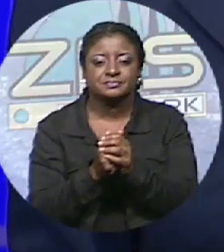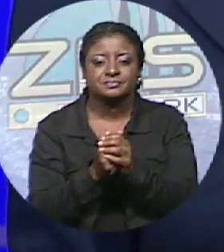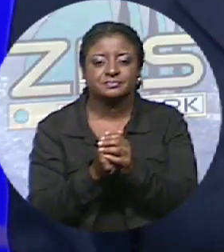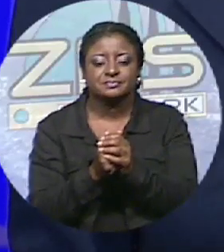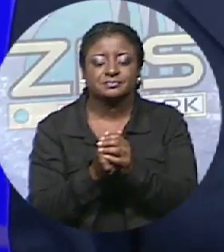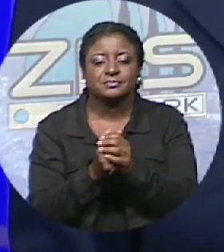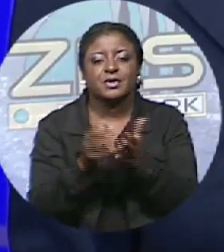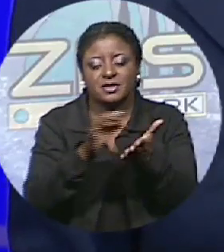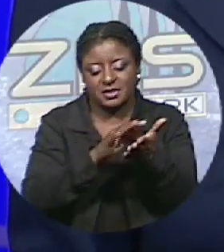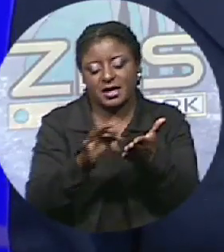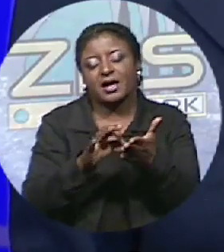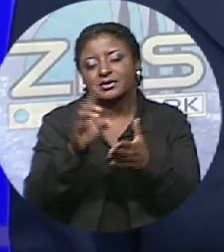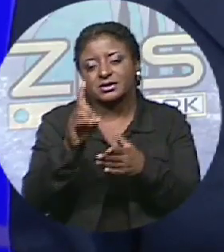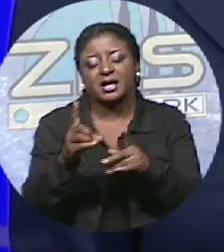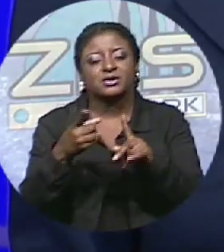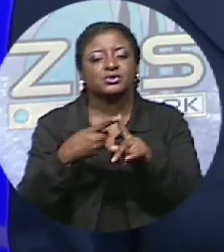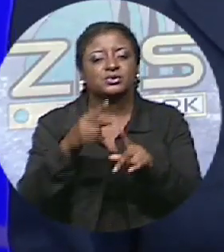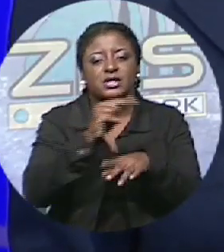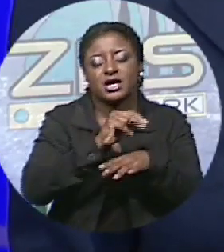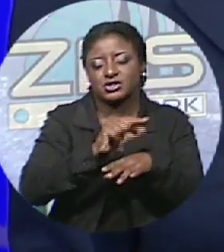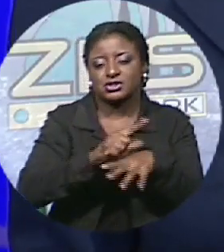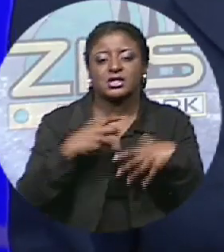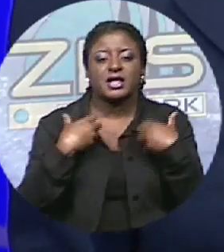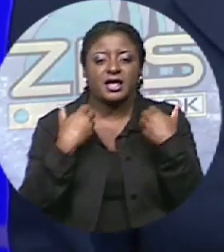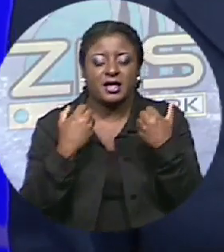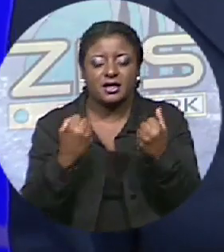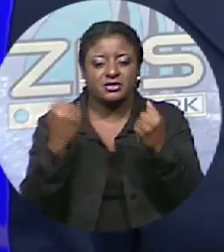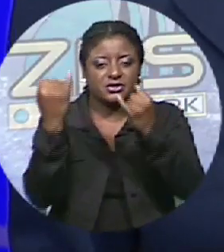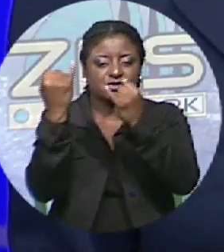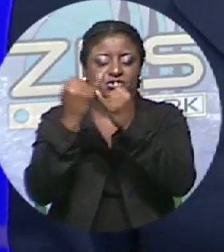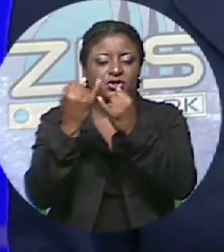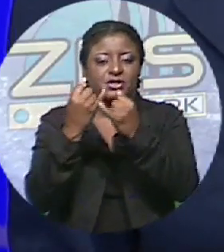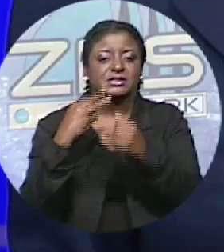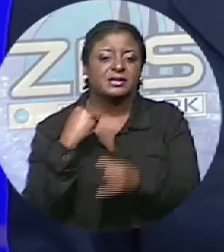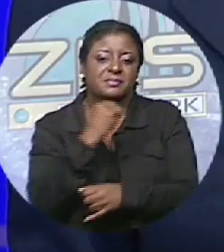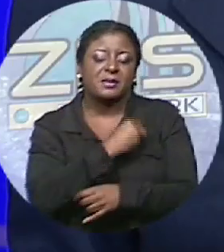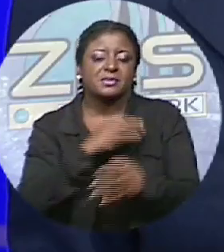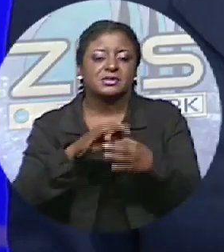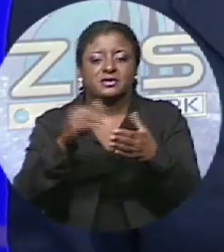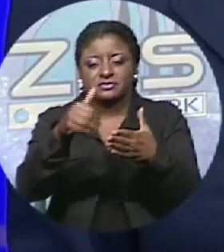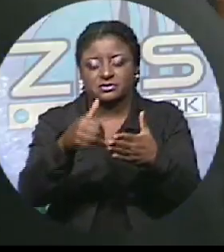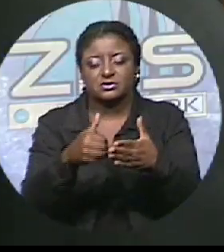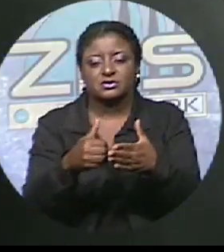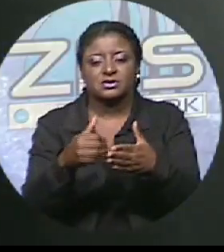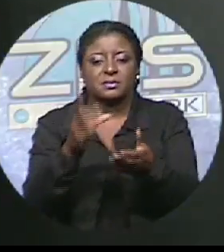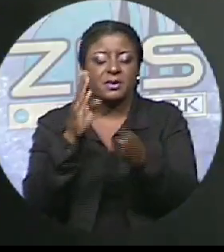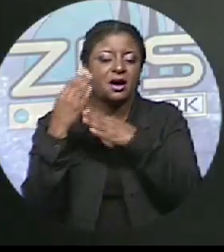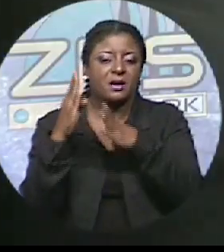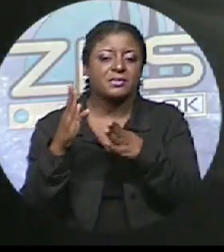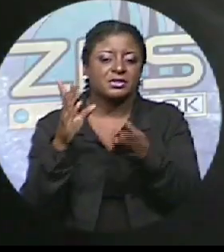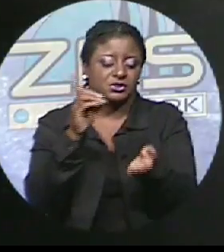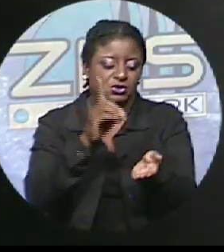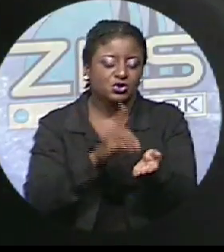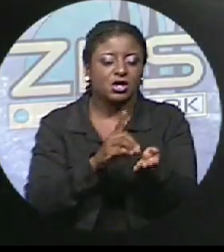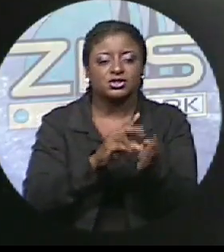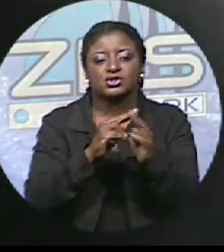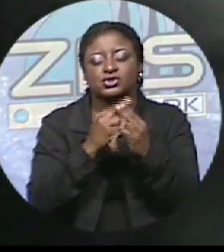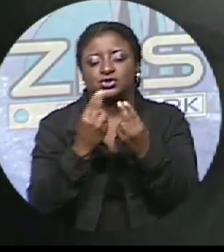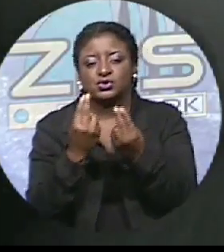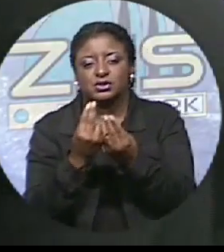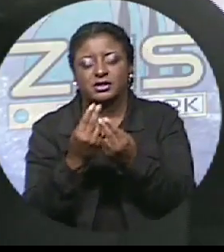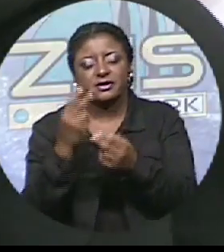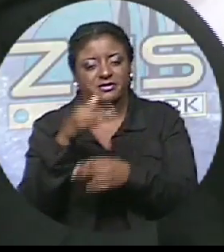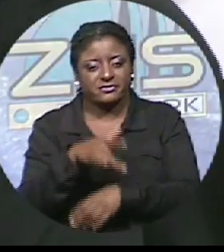And with the countdown on to national health insurance, members of the new executive board of the Bahamas Doctors Union feel that a comprehensive